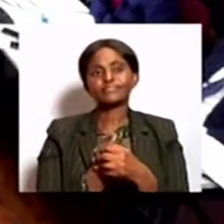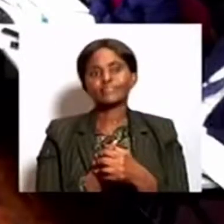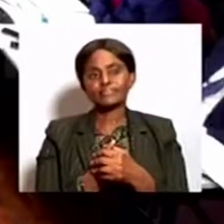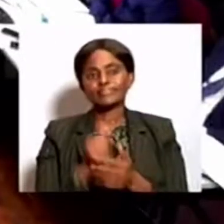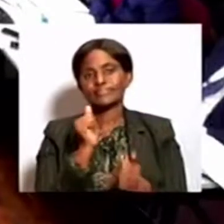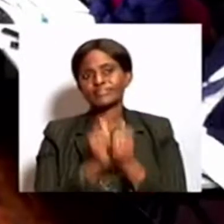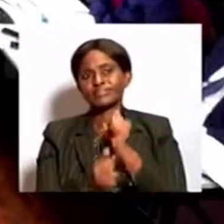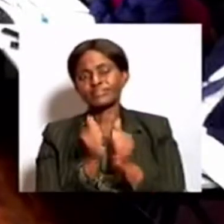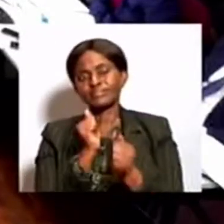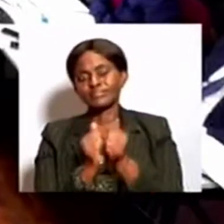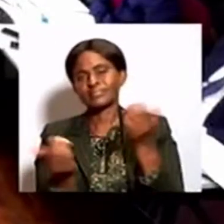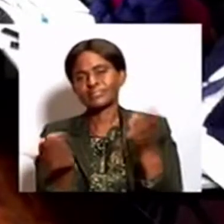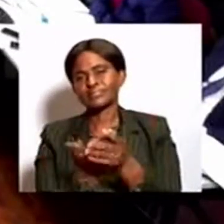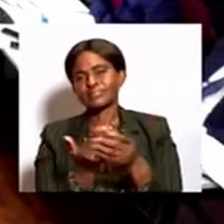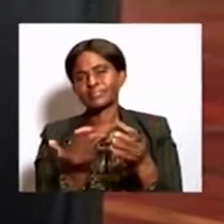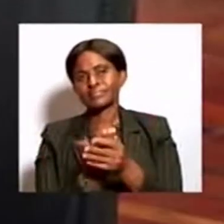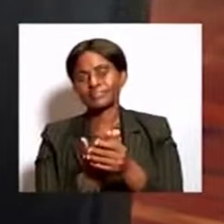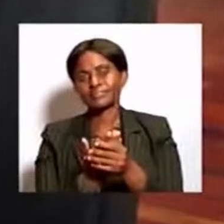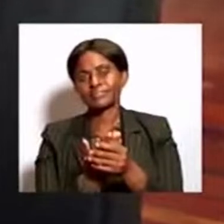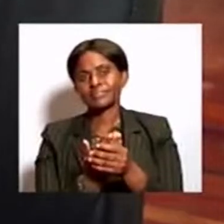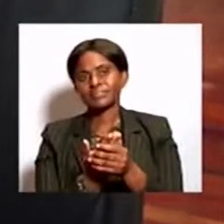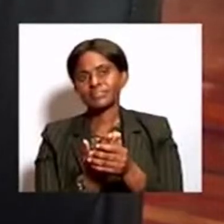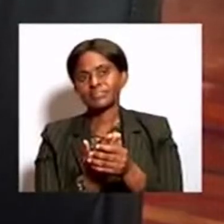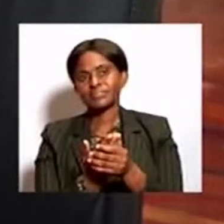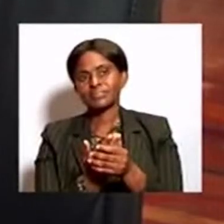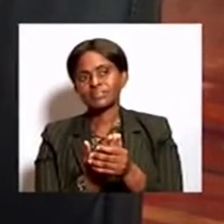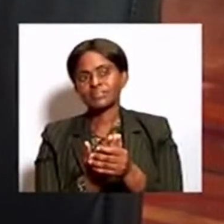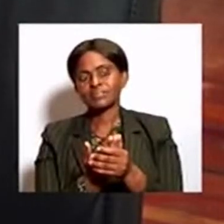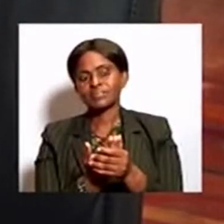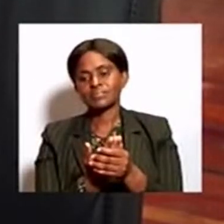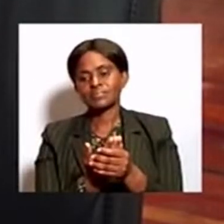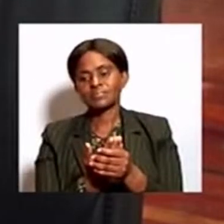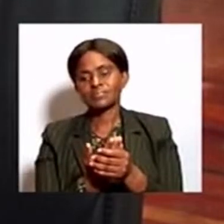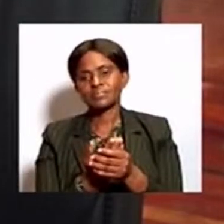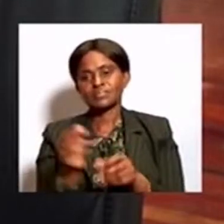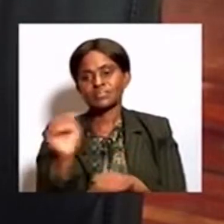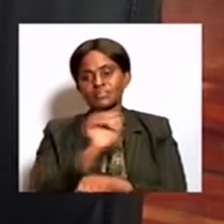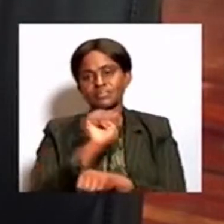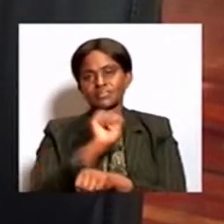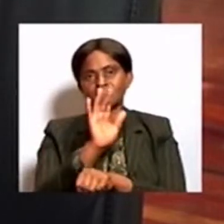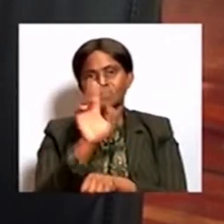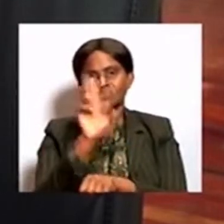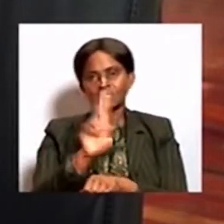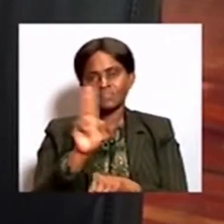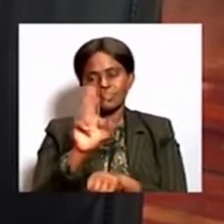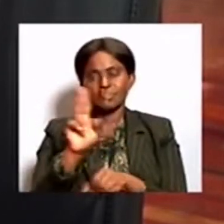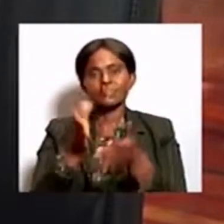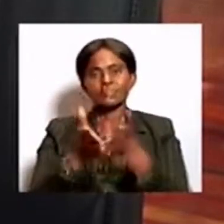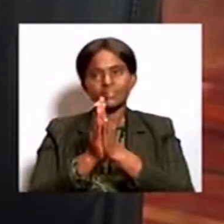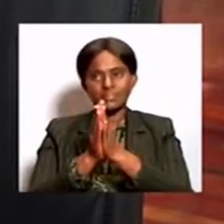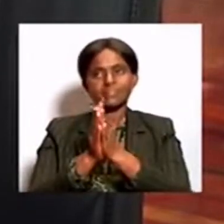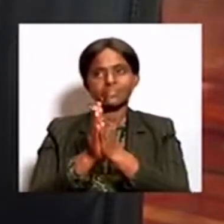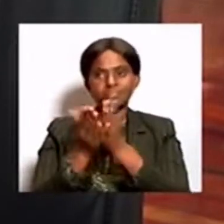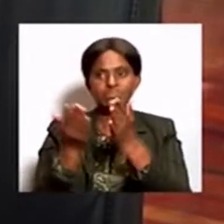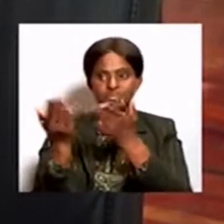which? On the same vehicle. The driver who was using it was asked to update the